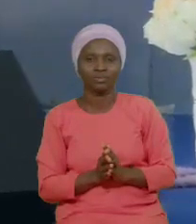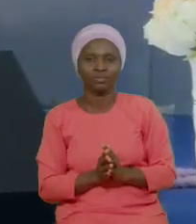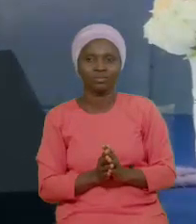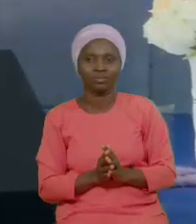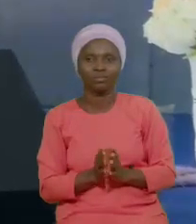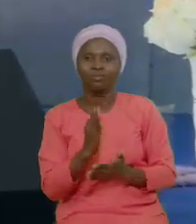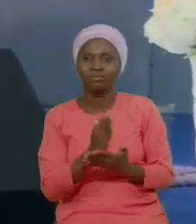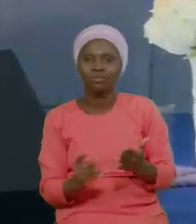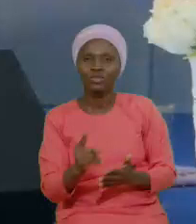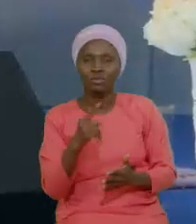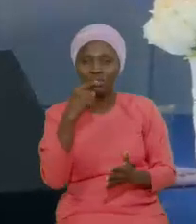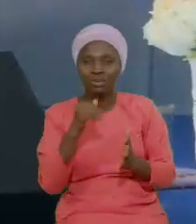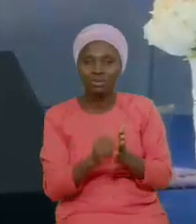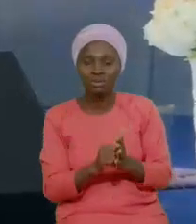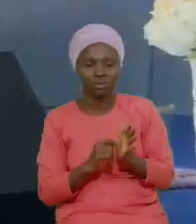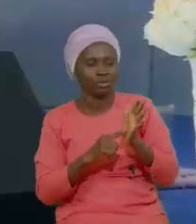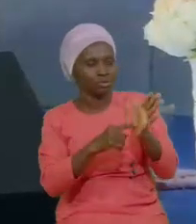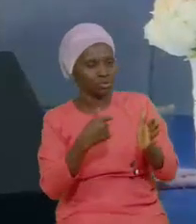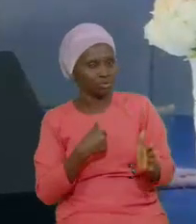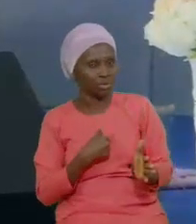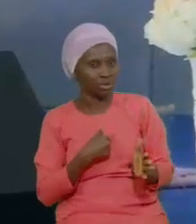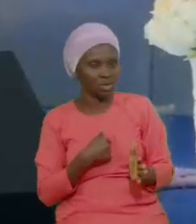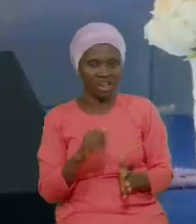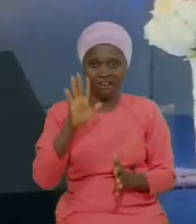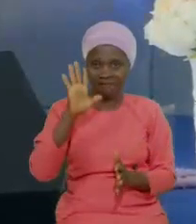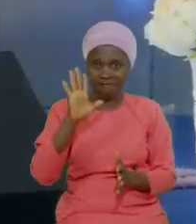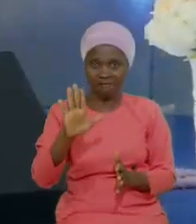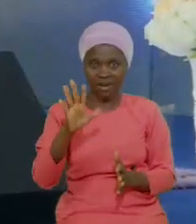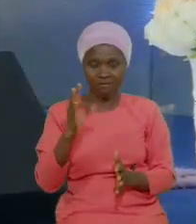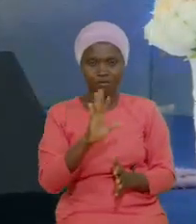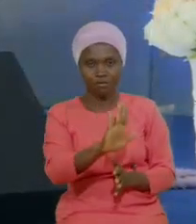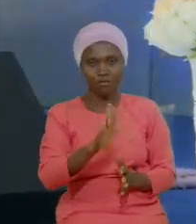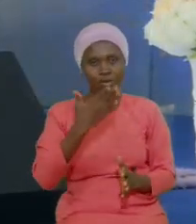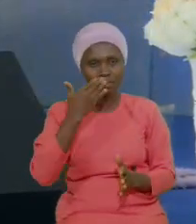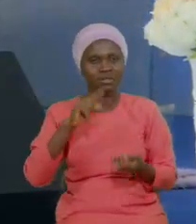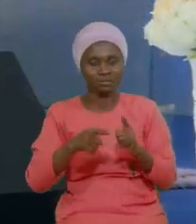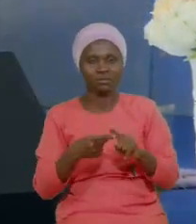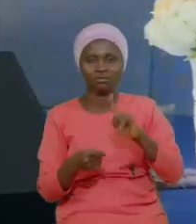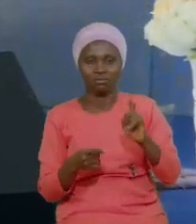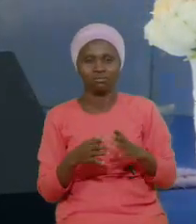Somebody said, show me five of your best friends.